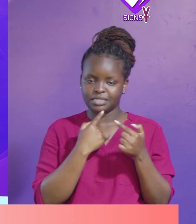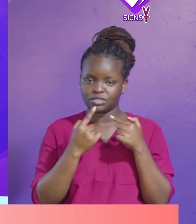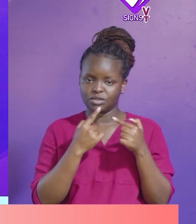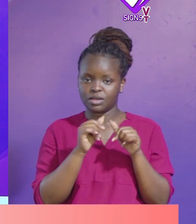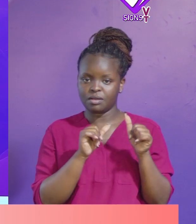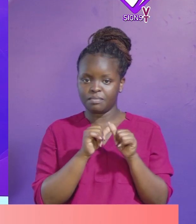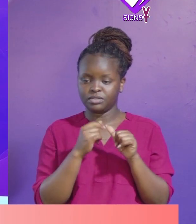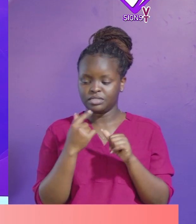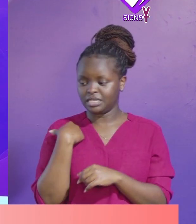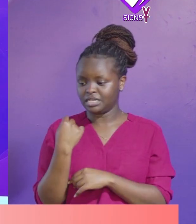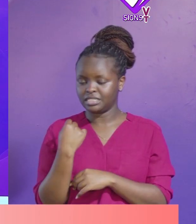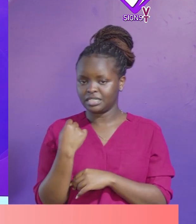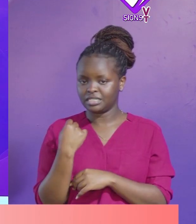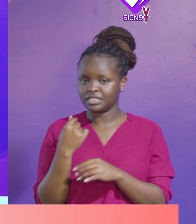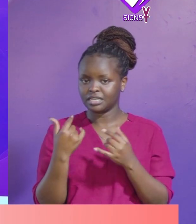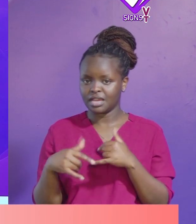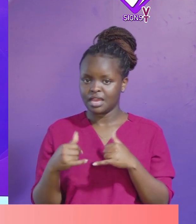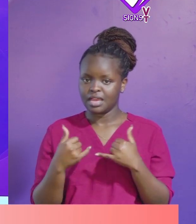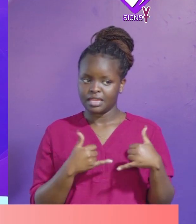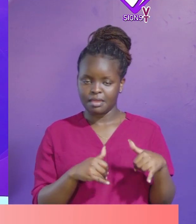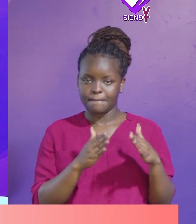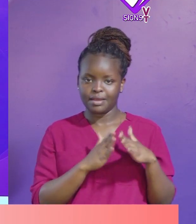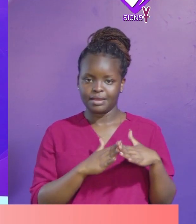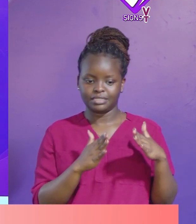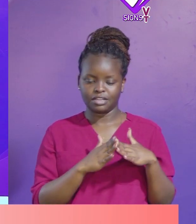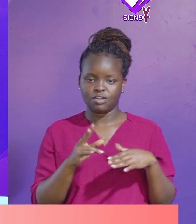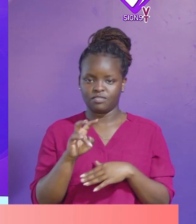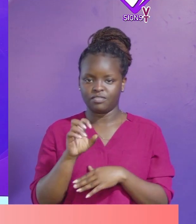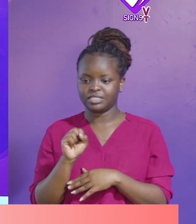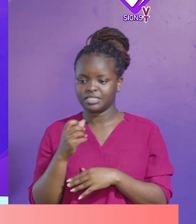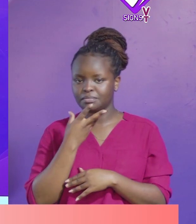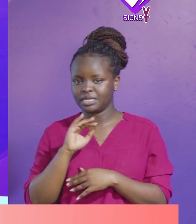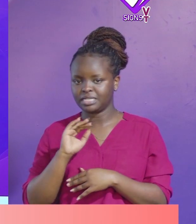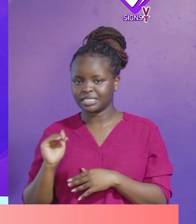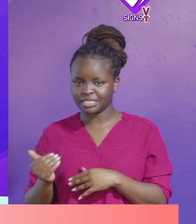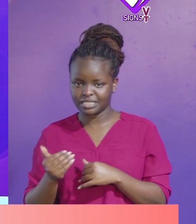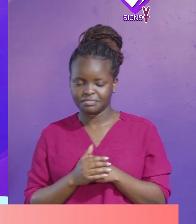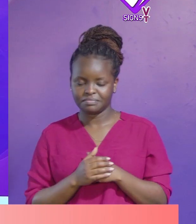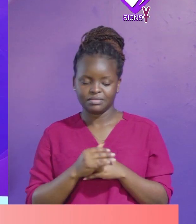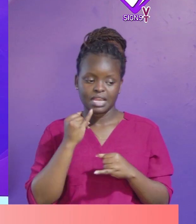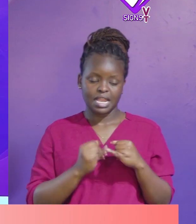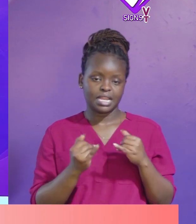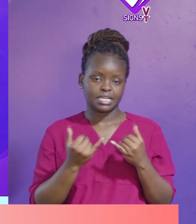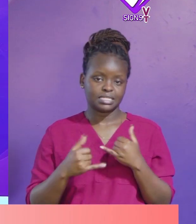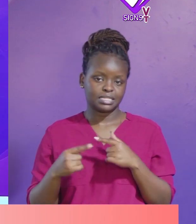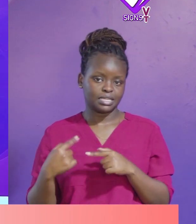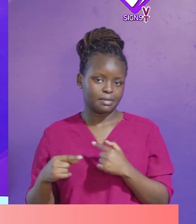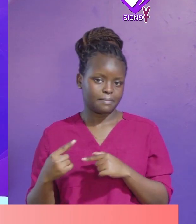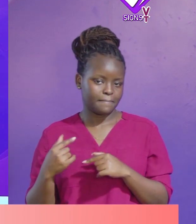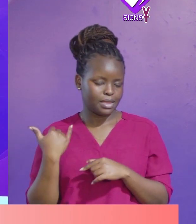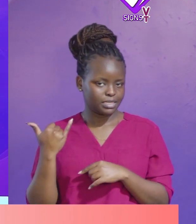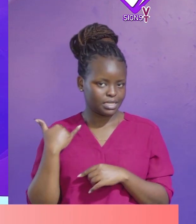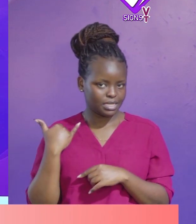about the recent game, that is Arsenal versus Manchester City. That was the last game yesterday,